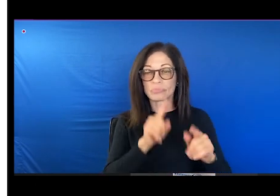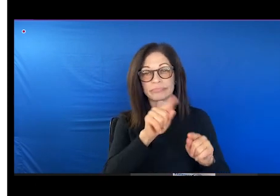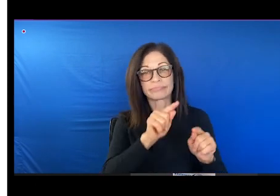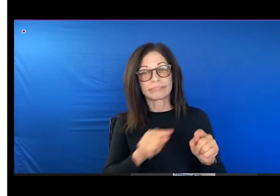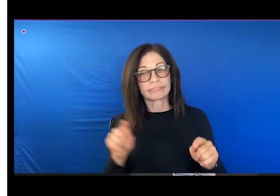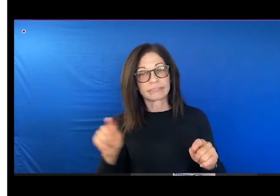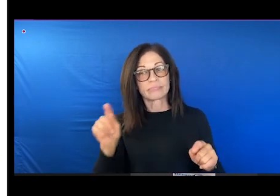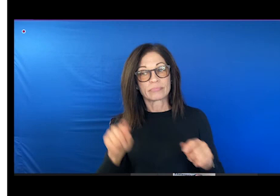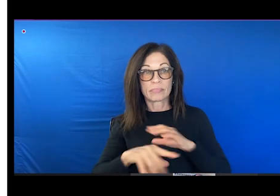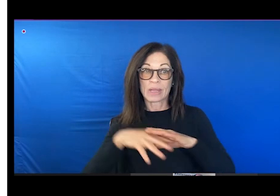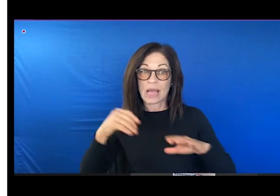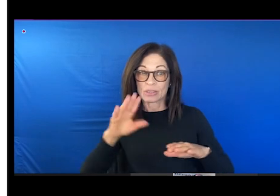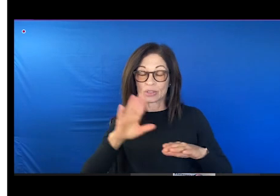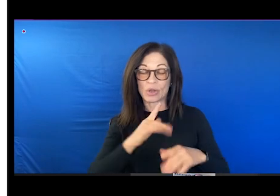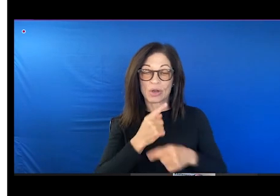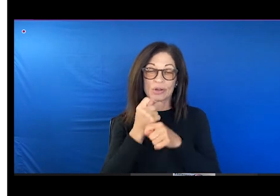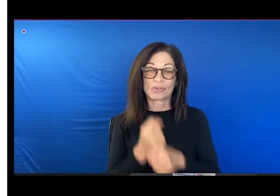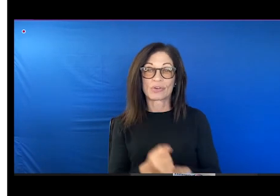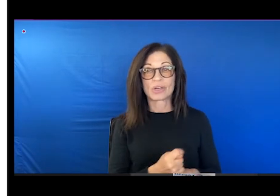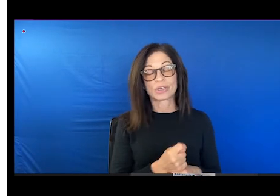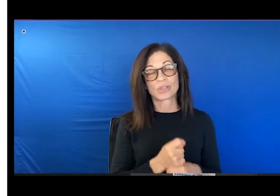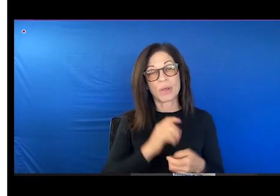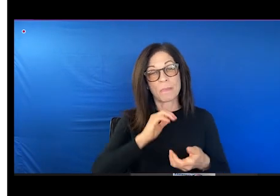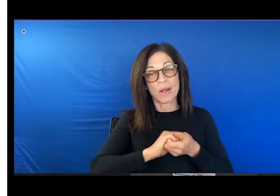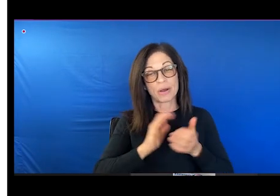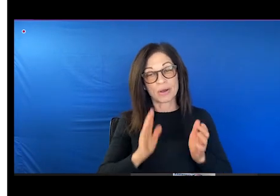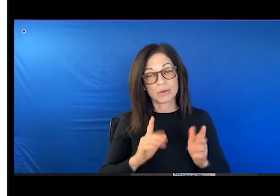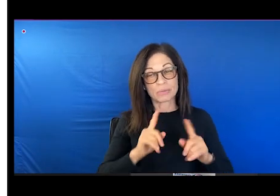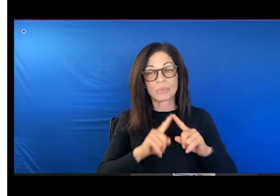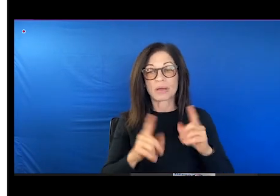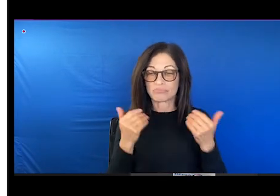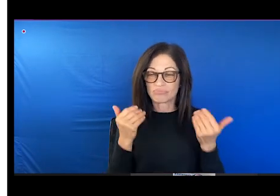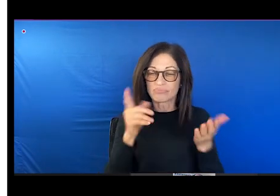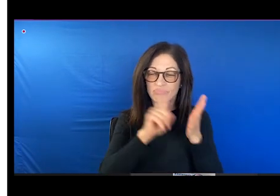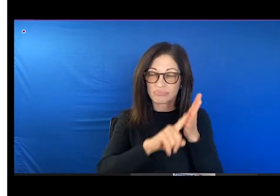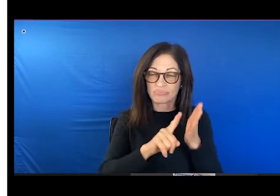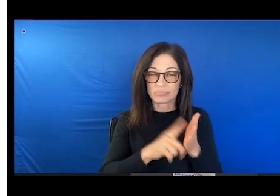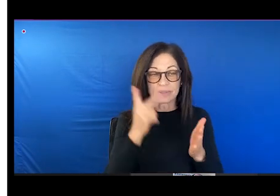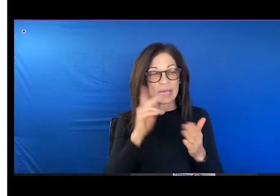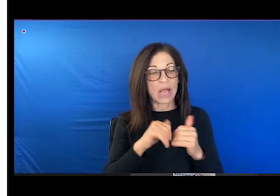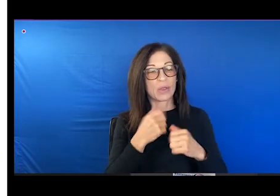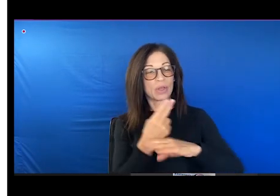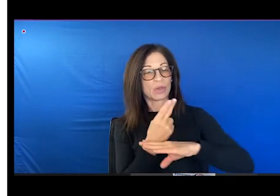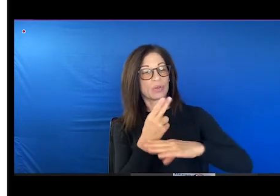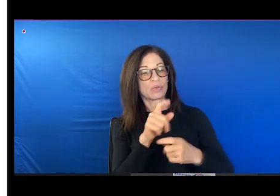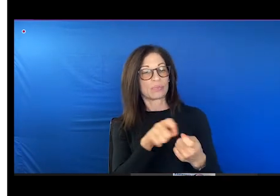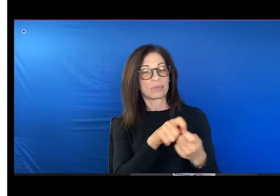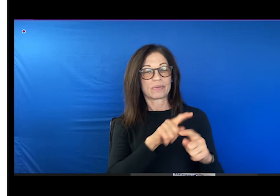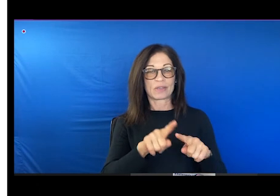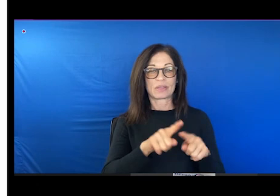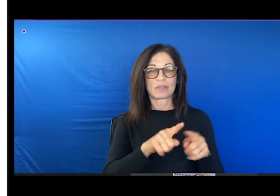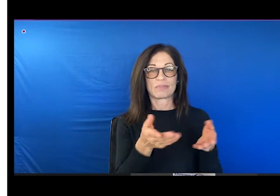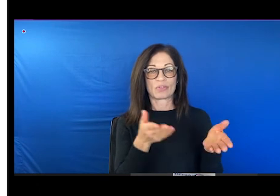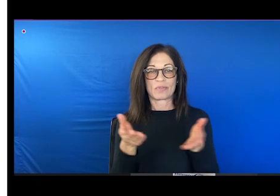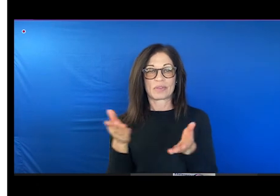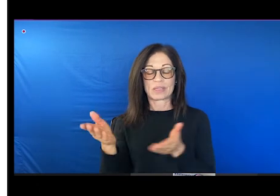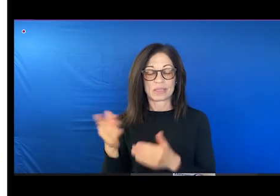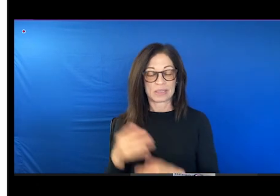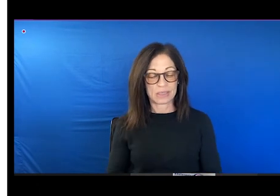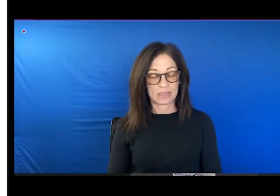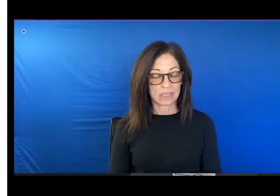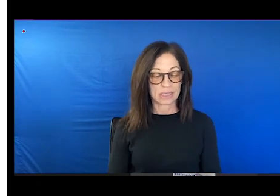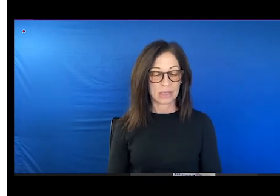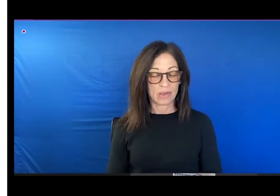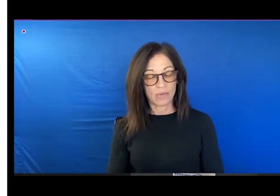so explore them. You know, it's outside of your traditional partners, but explore them, find out how you could use the services